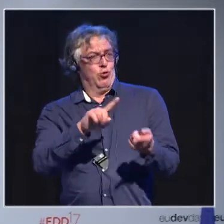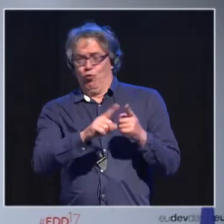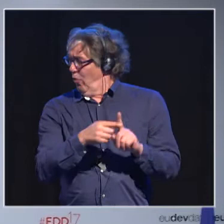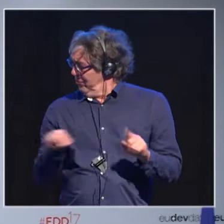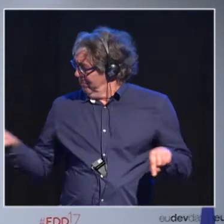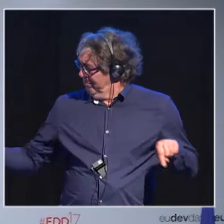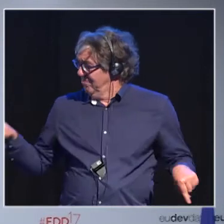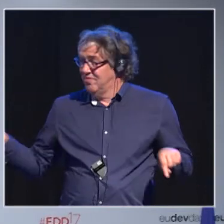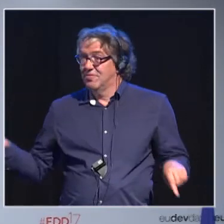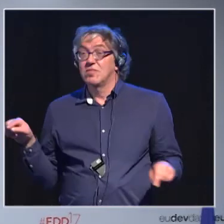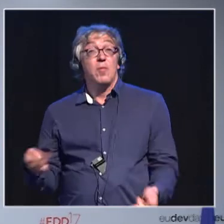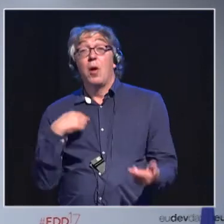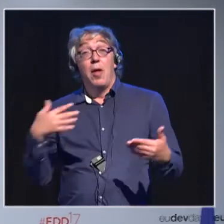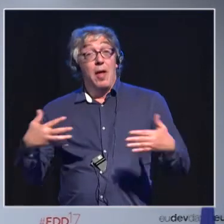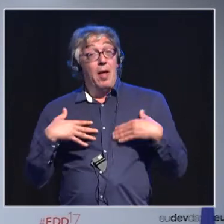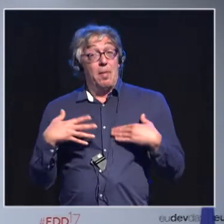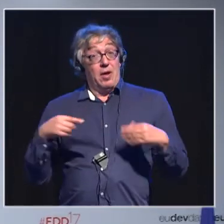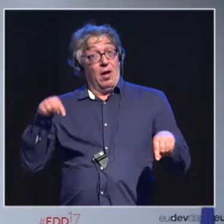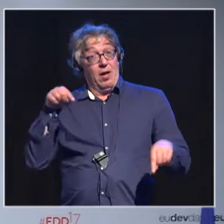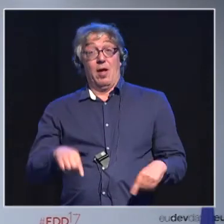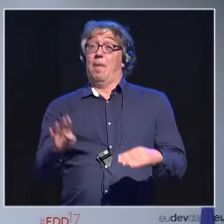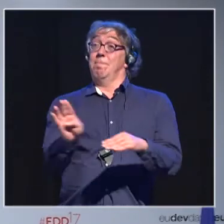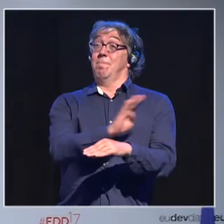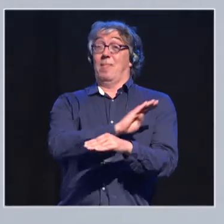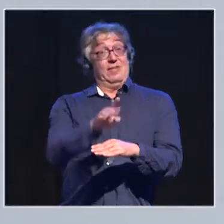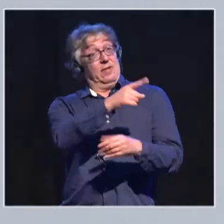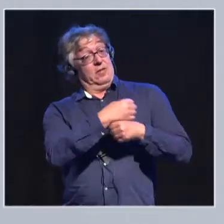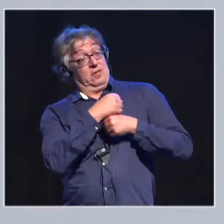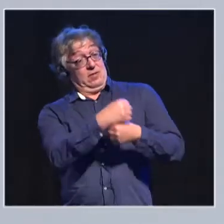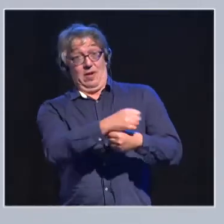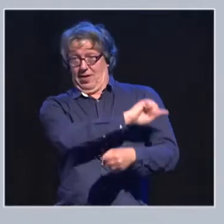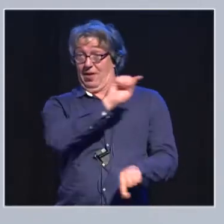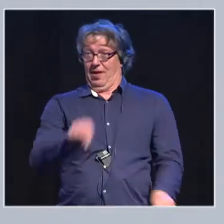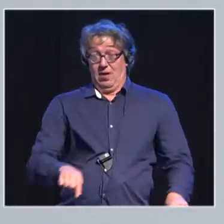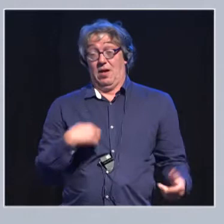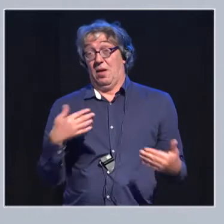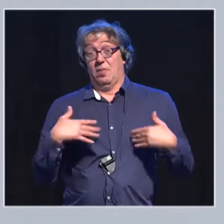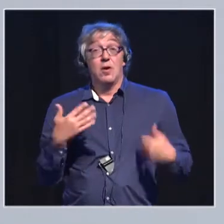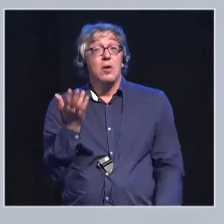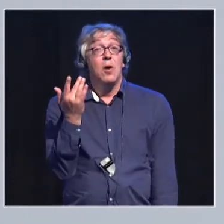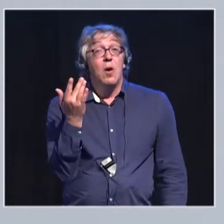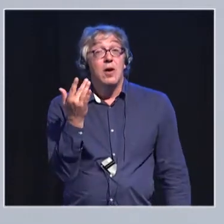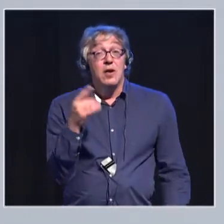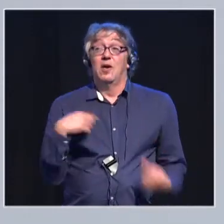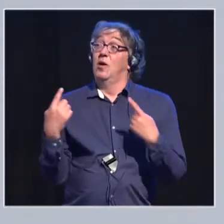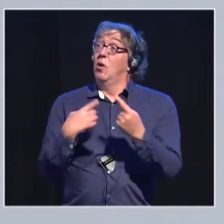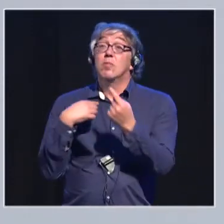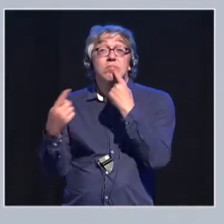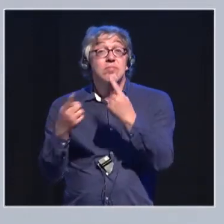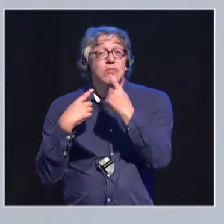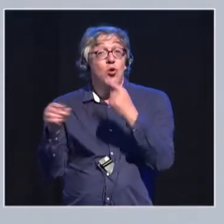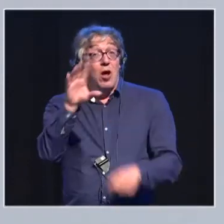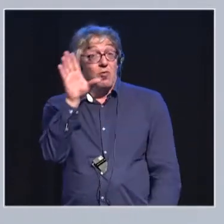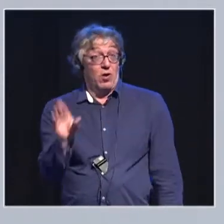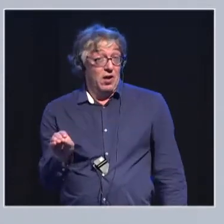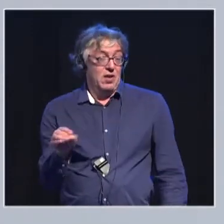very happy that we have a representative of private sector on the panel. Why? Because we're talking about Africa, the 55 countries I